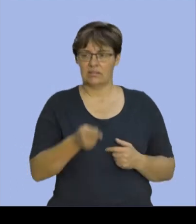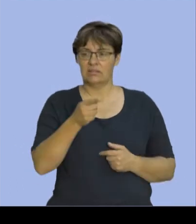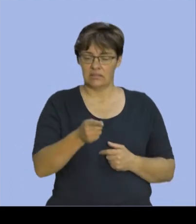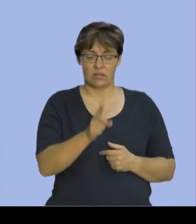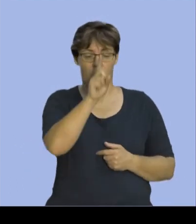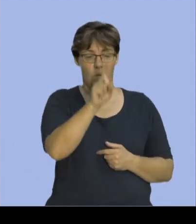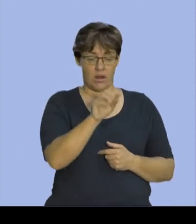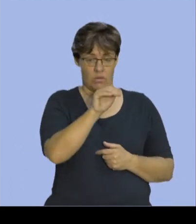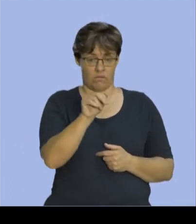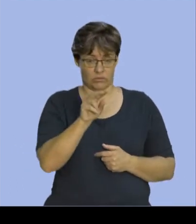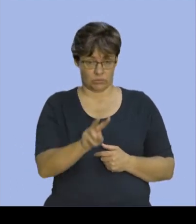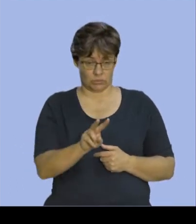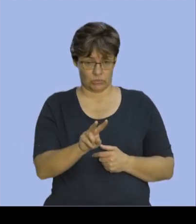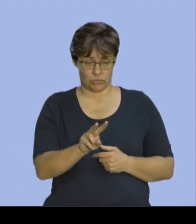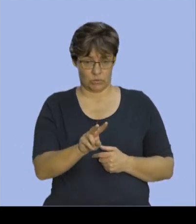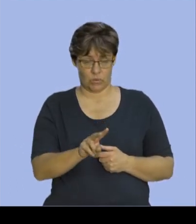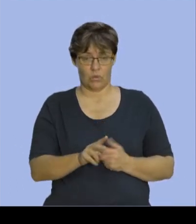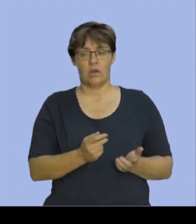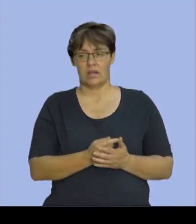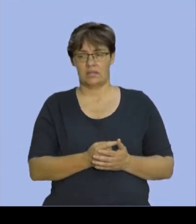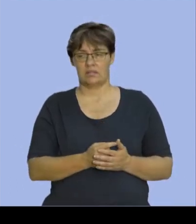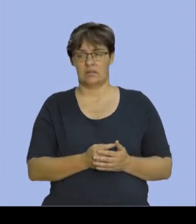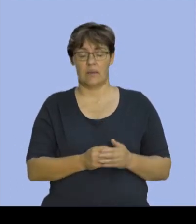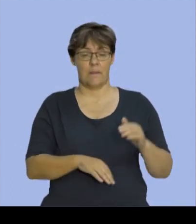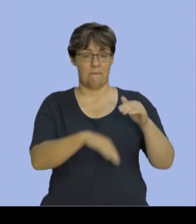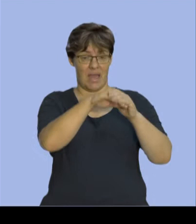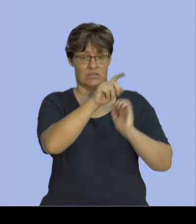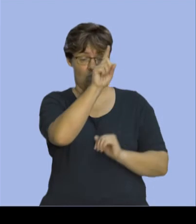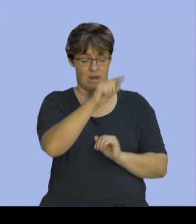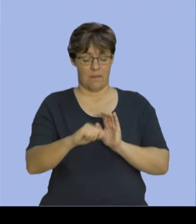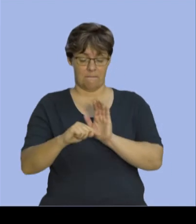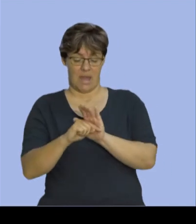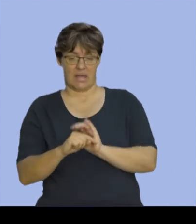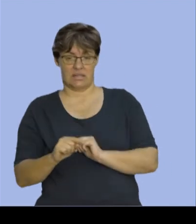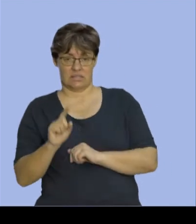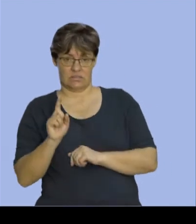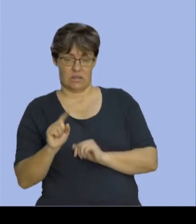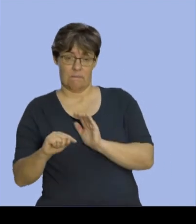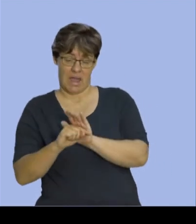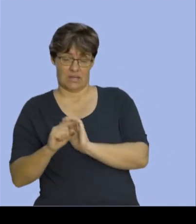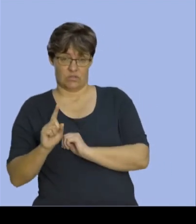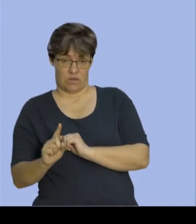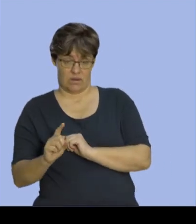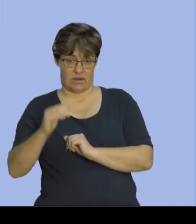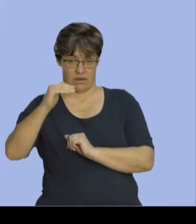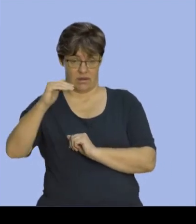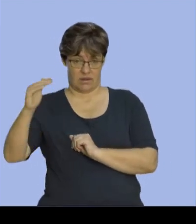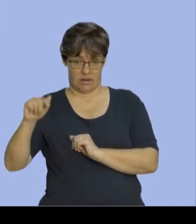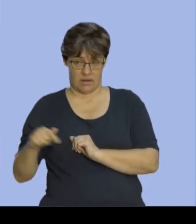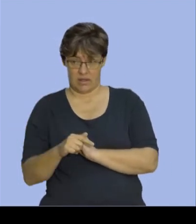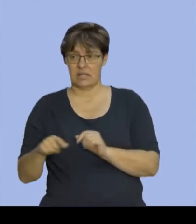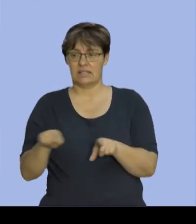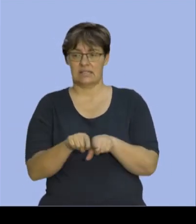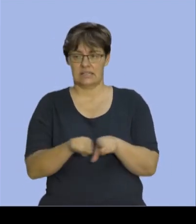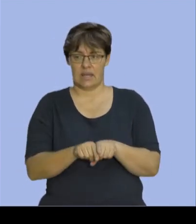With this, it's 1 over 2 into my max is 1, minus my minimum is -1.